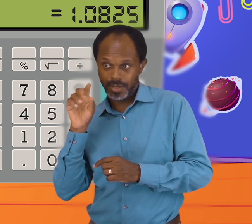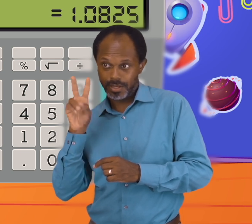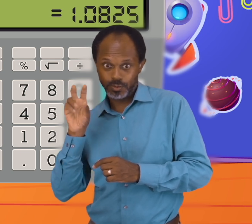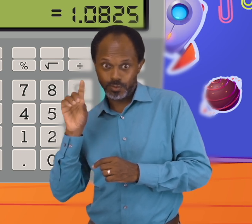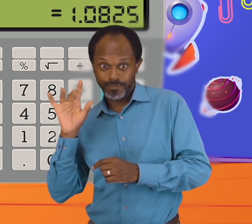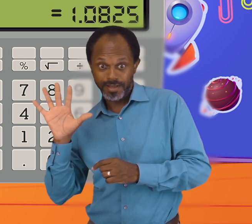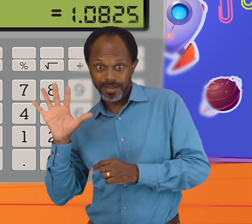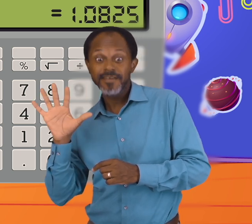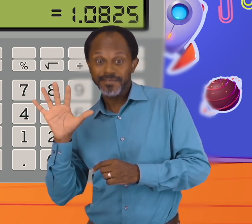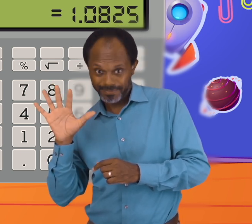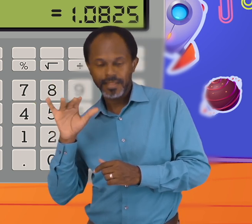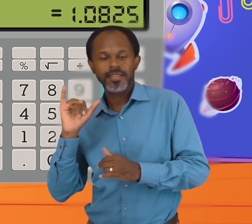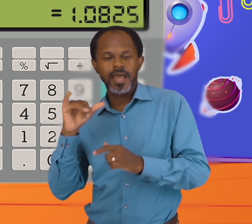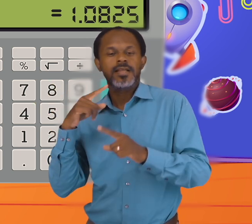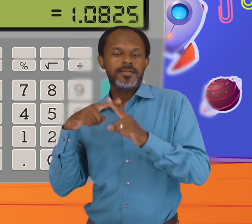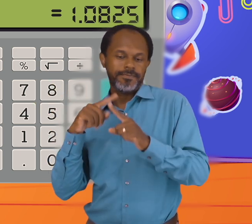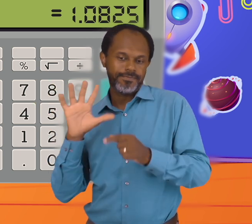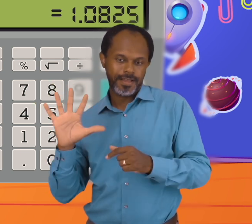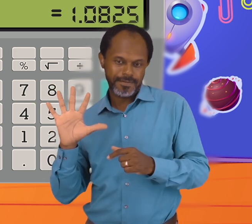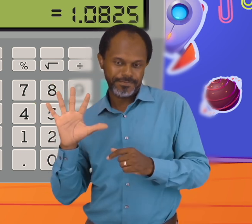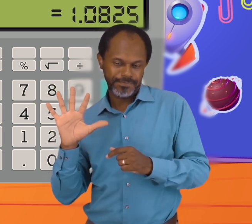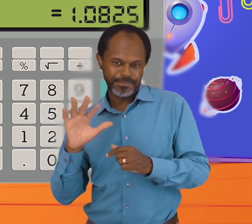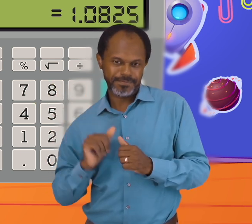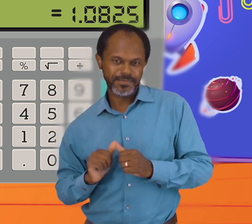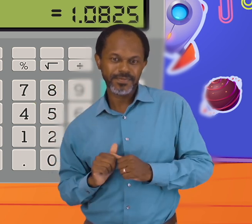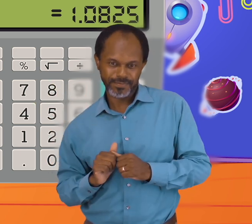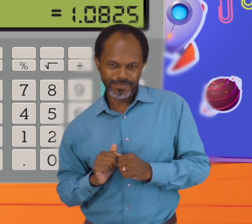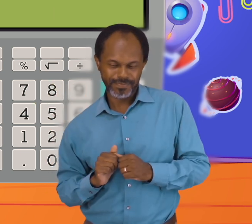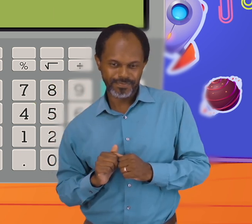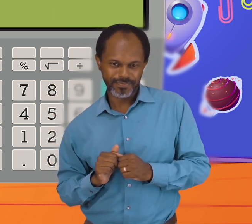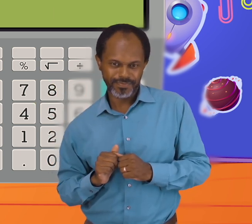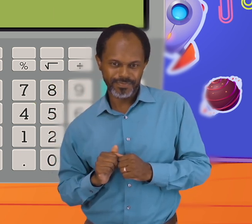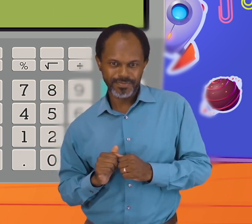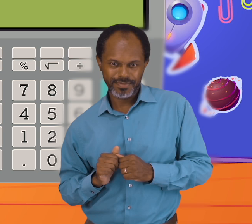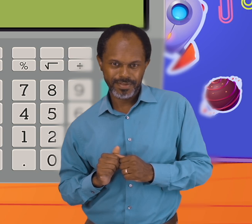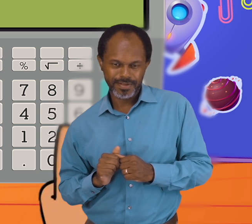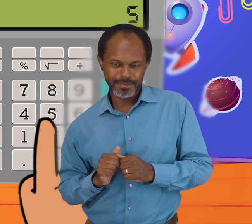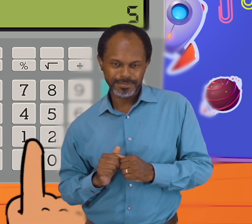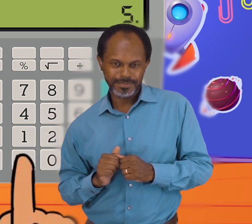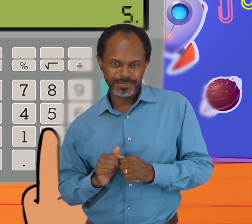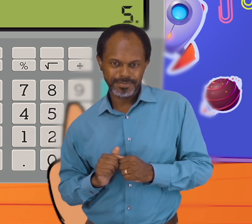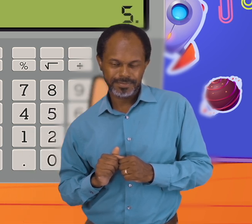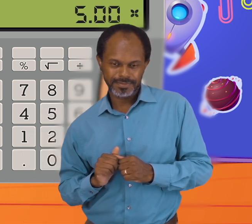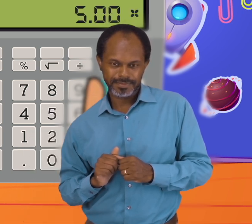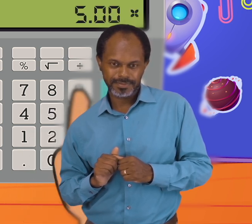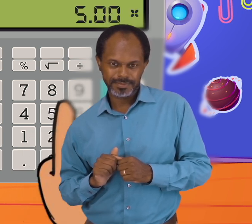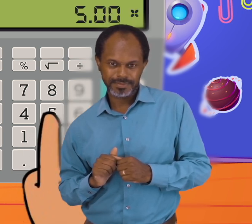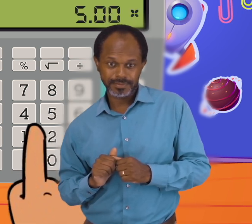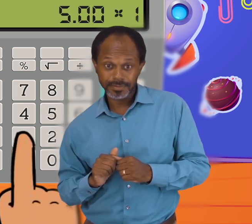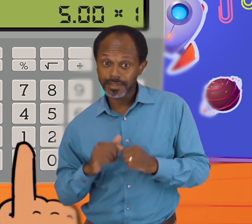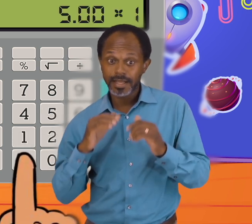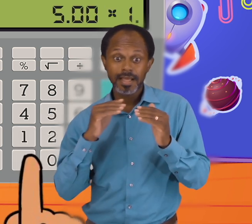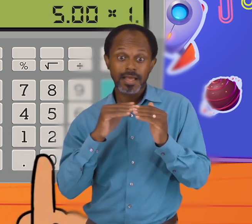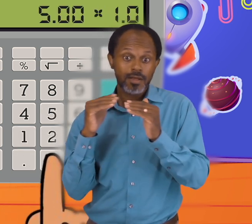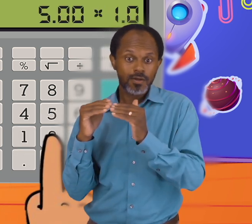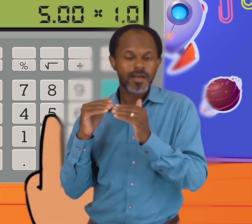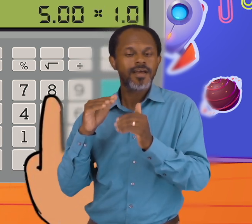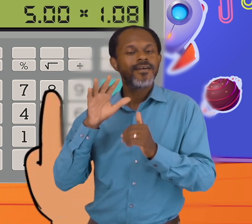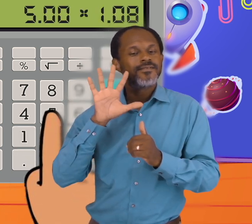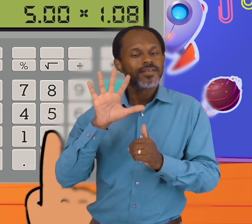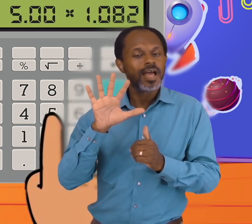.0825. So, she will need to multiply 5 with 1